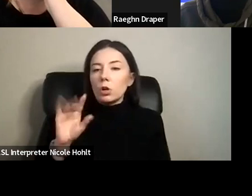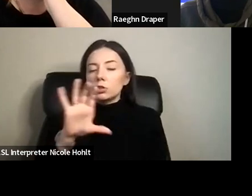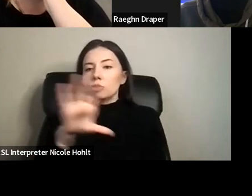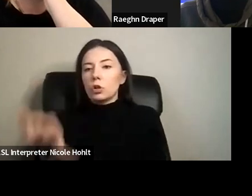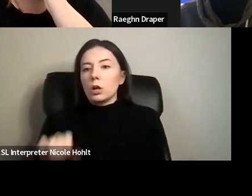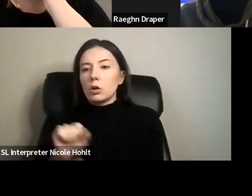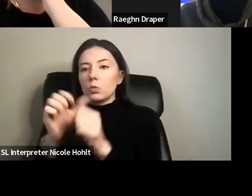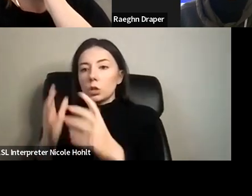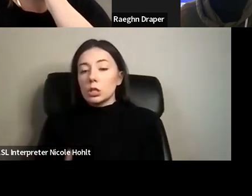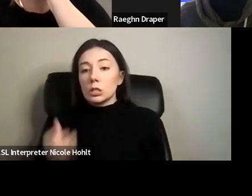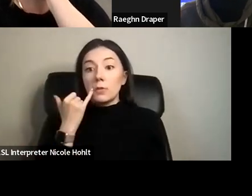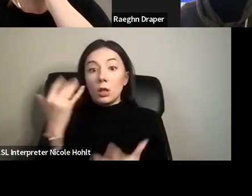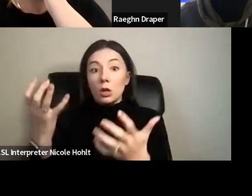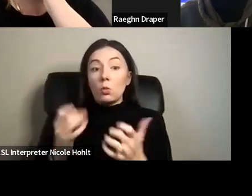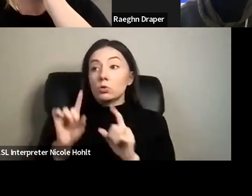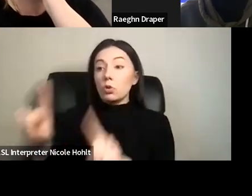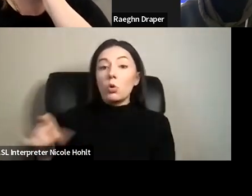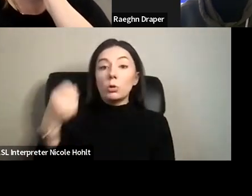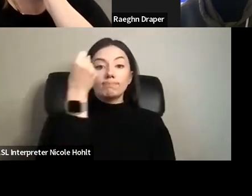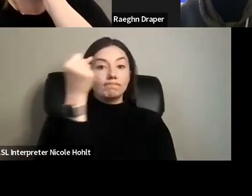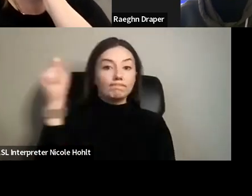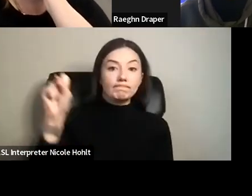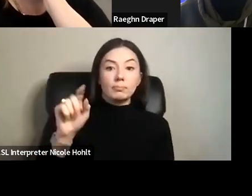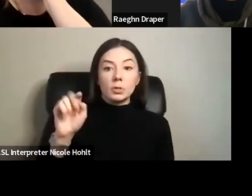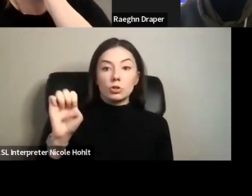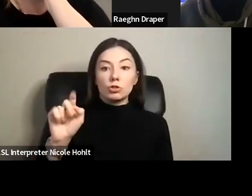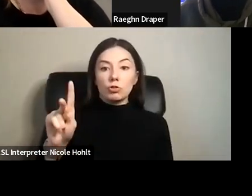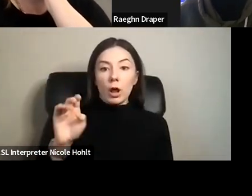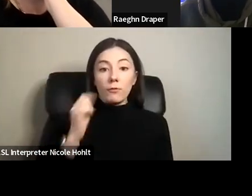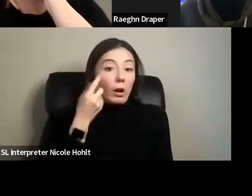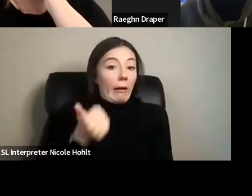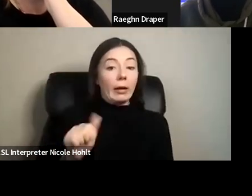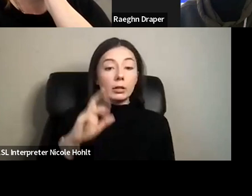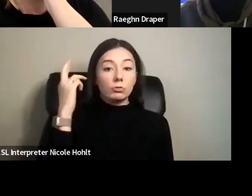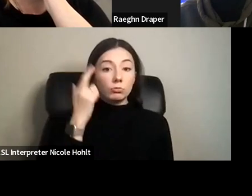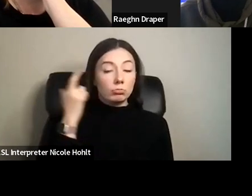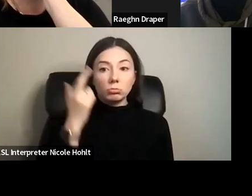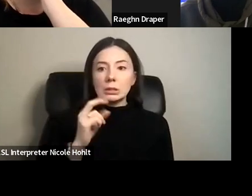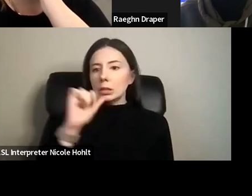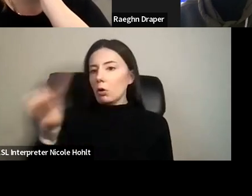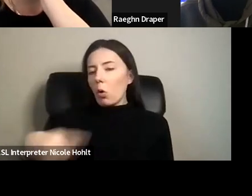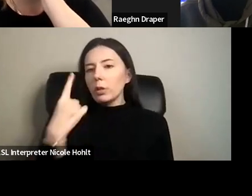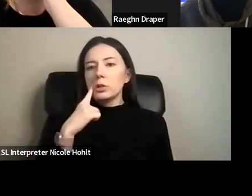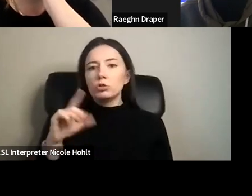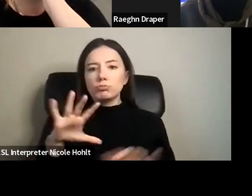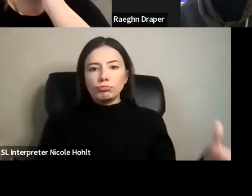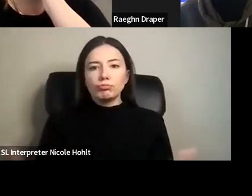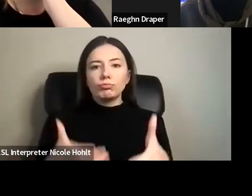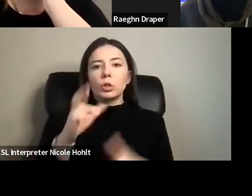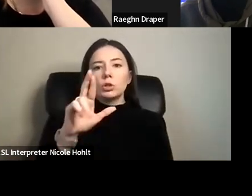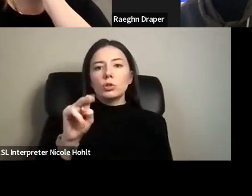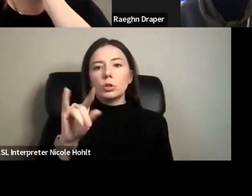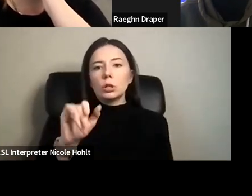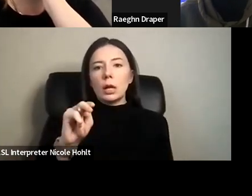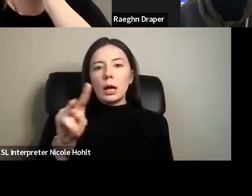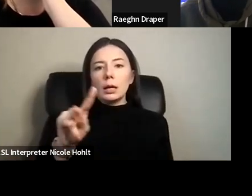if they want to go on strike for any reason, not just to unionize, but